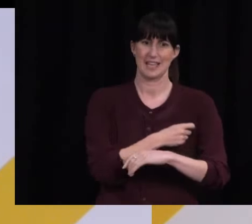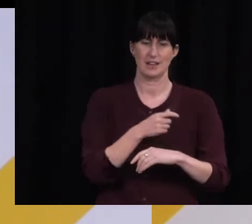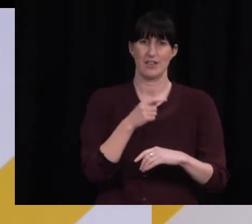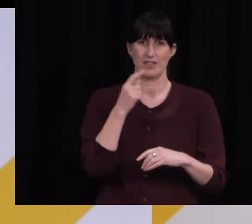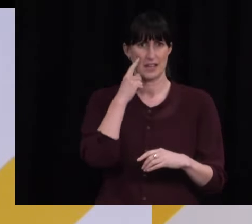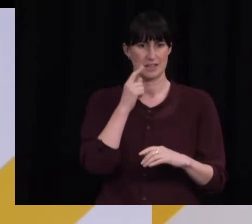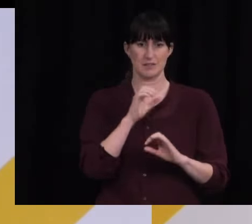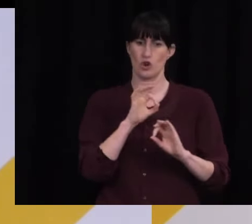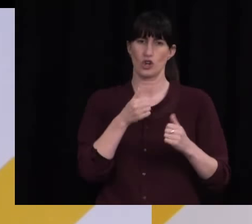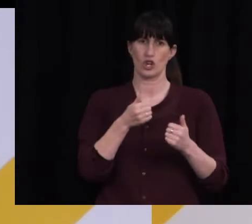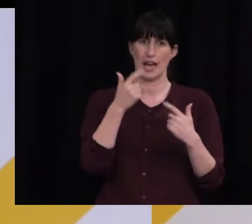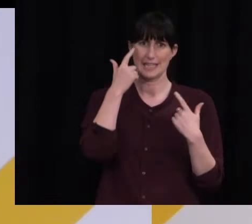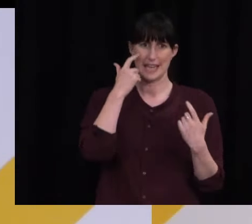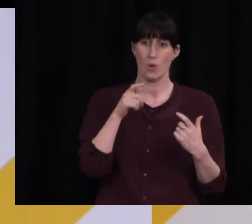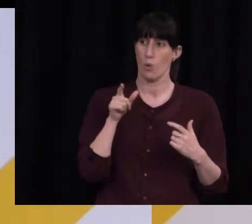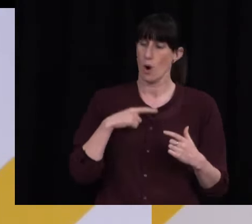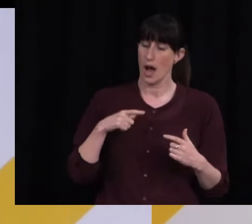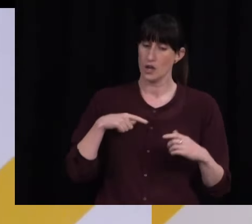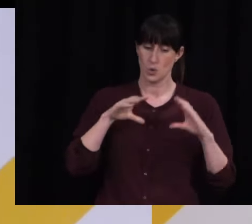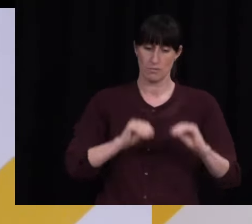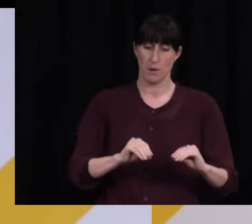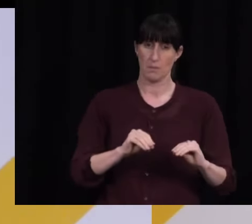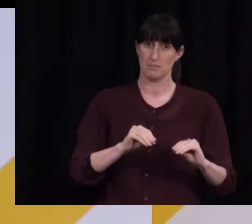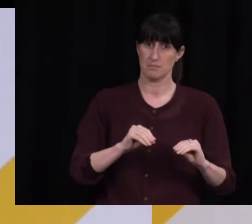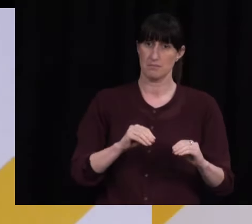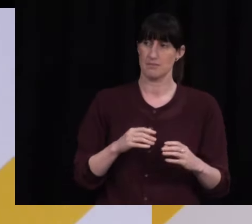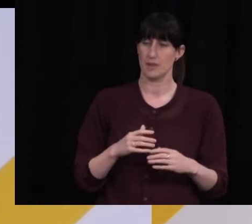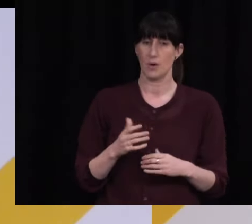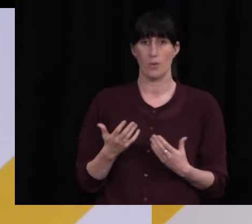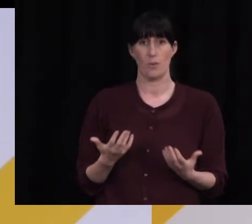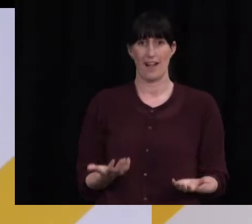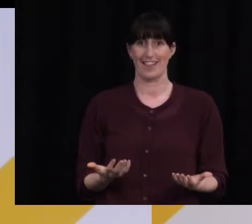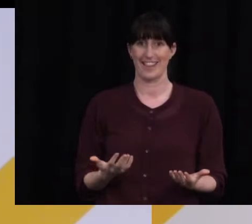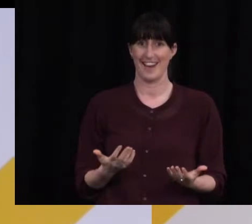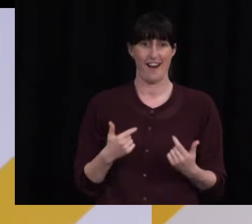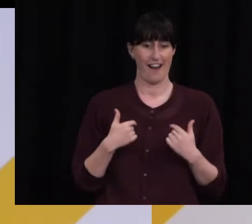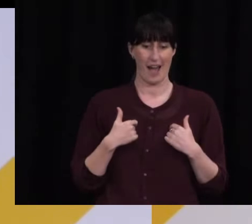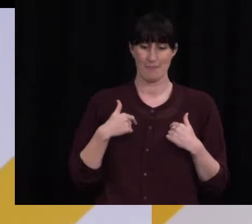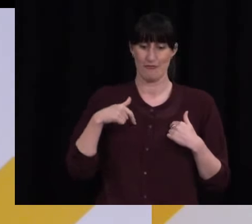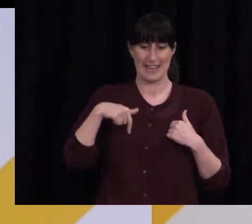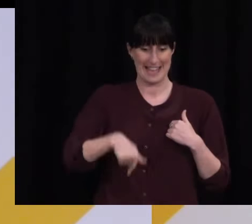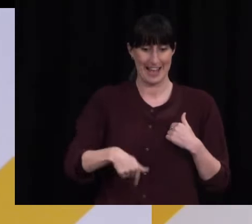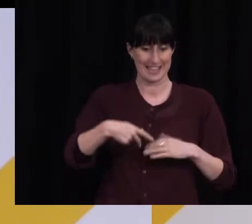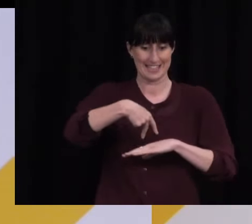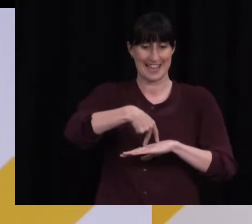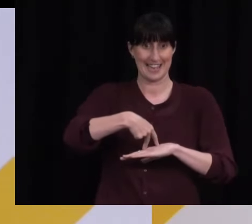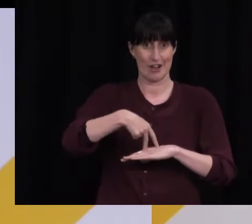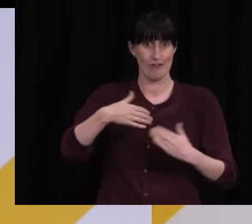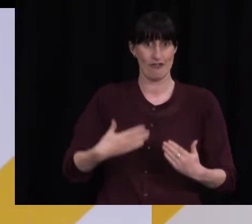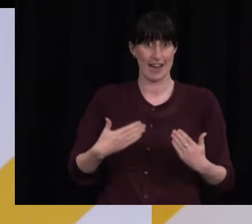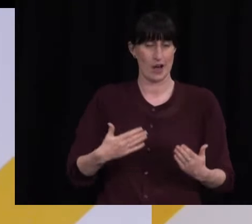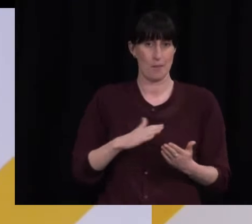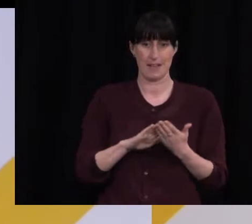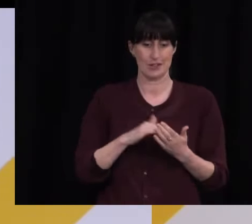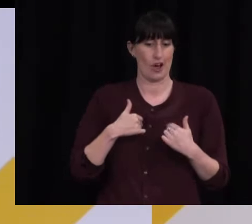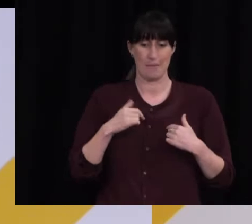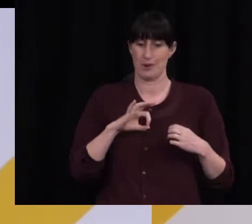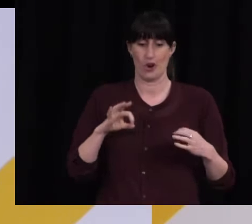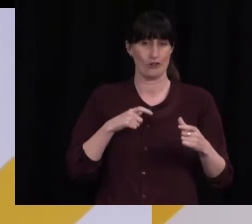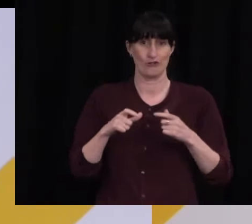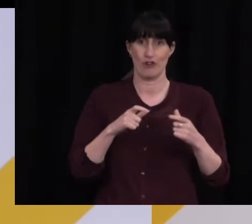I'm obviously here, so I'm not controlling my Facebook live. There are some things that automatically are part of